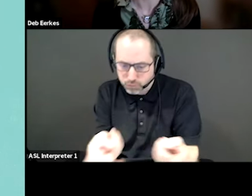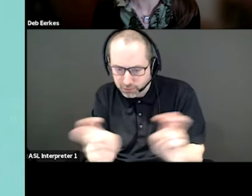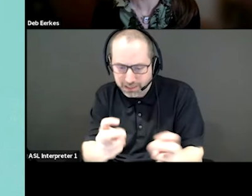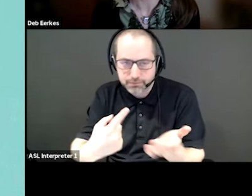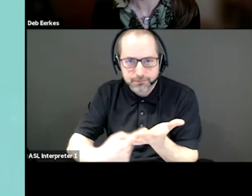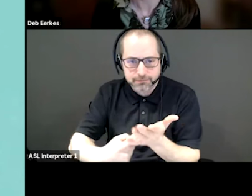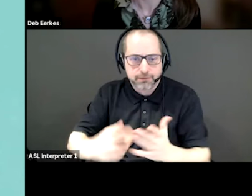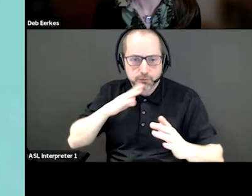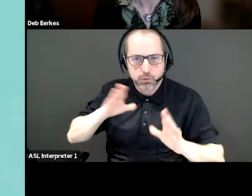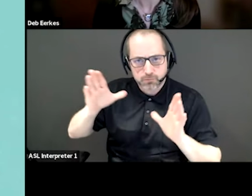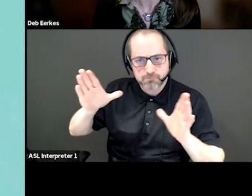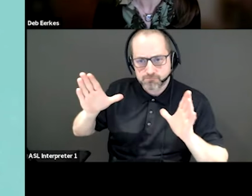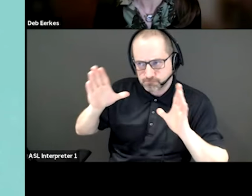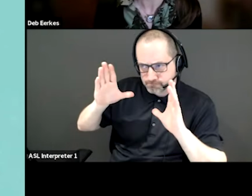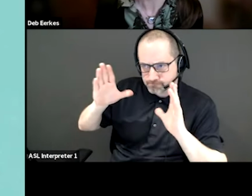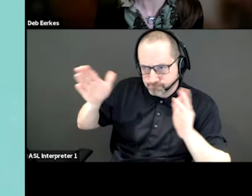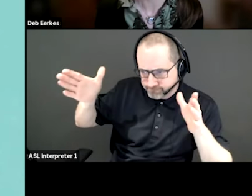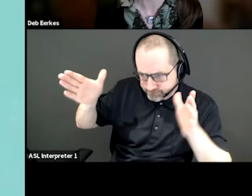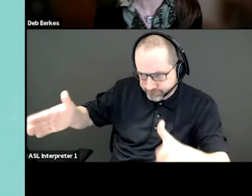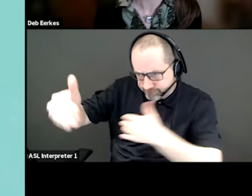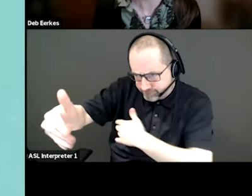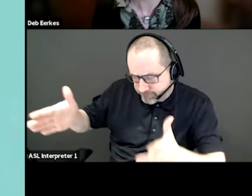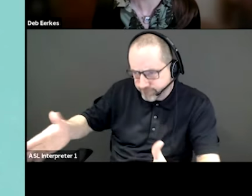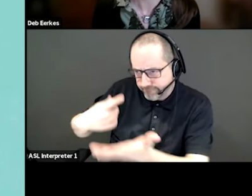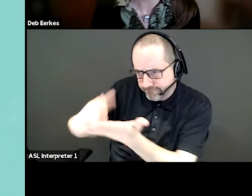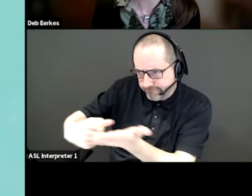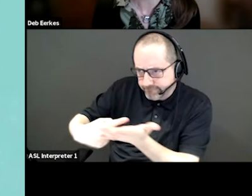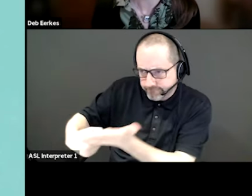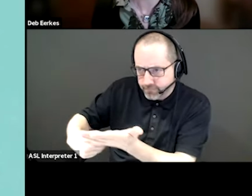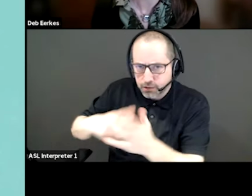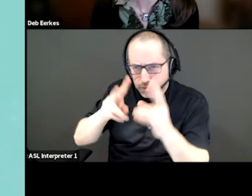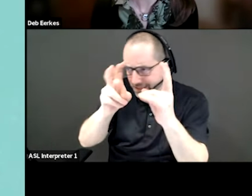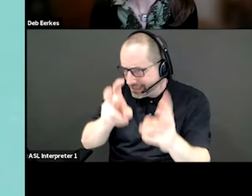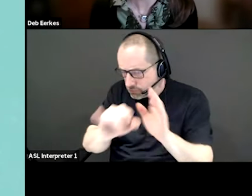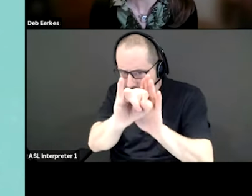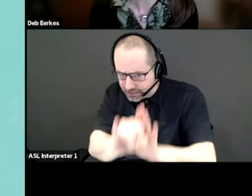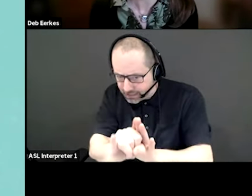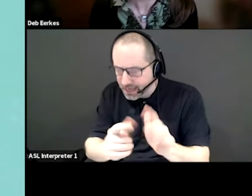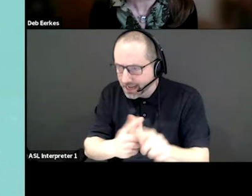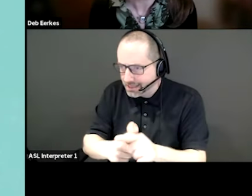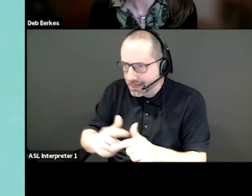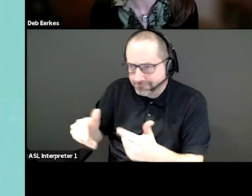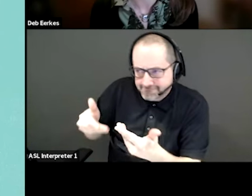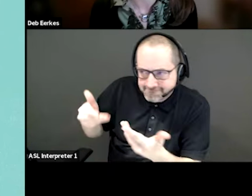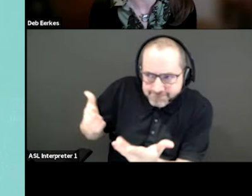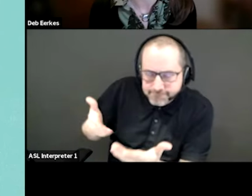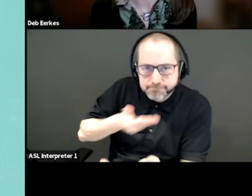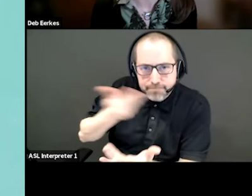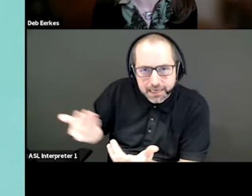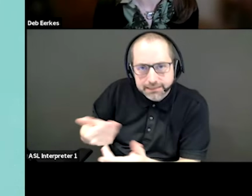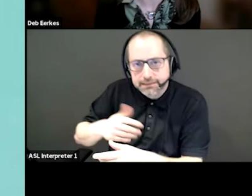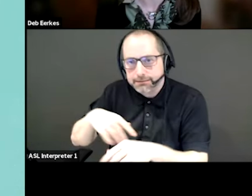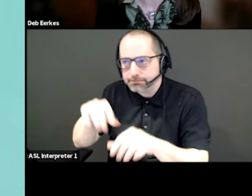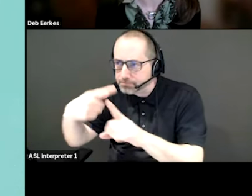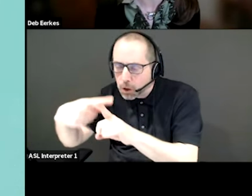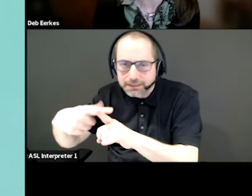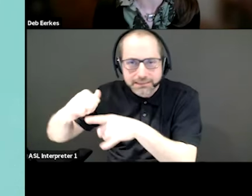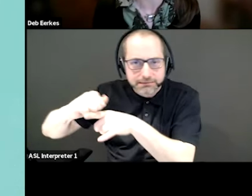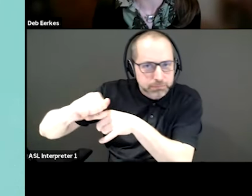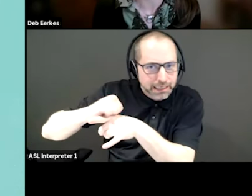to work through the issues. We're going to try to come to a consensus on best or promising practices, or in the absence of clarity